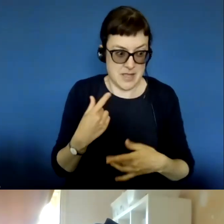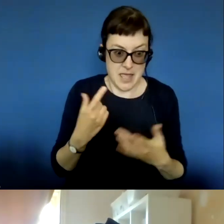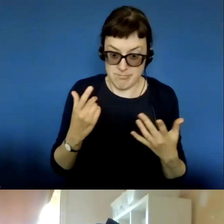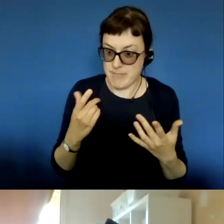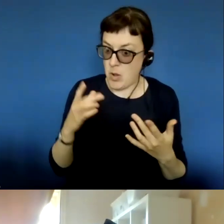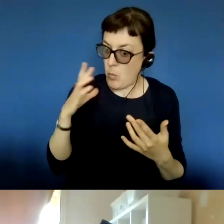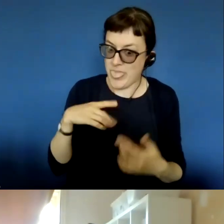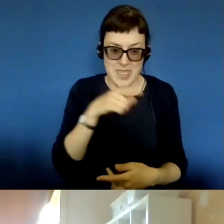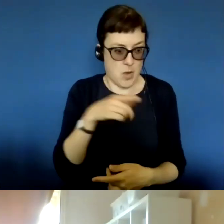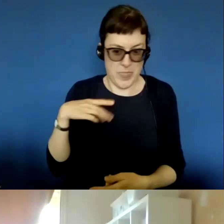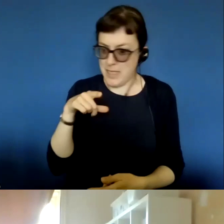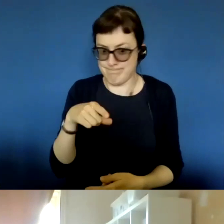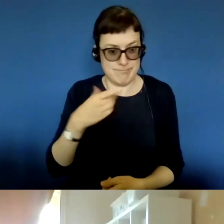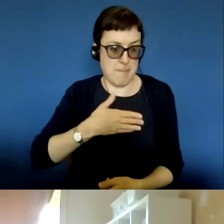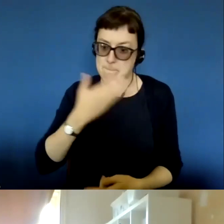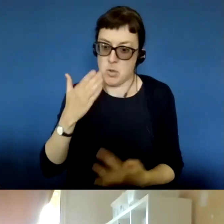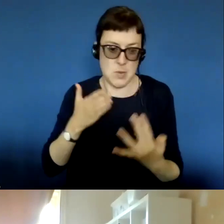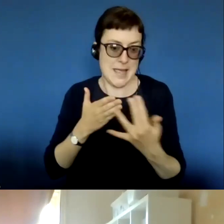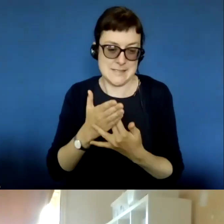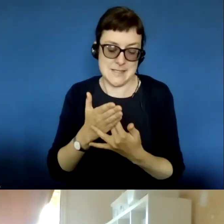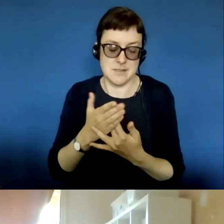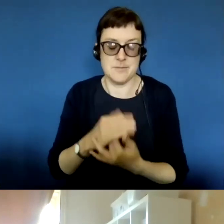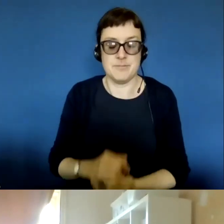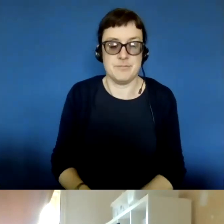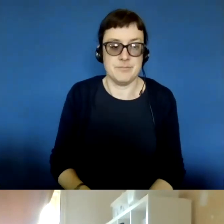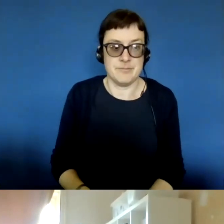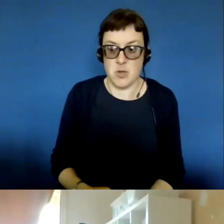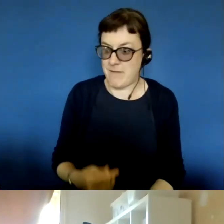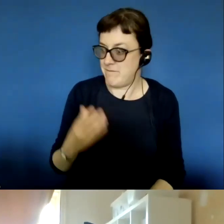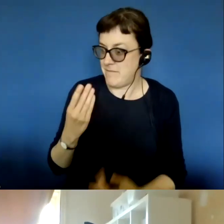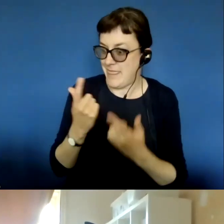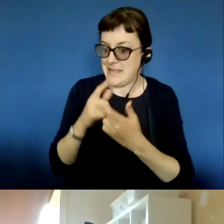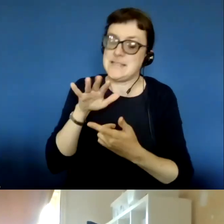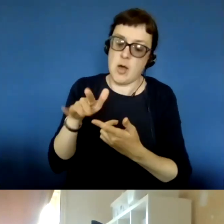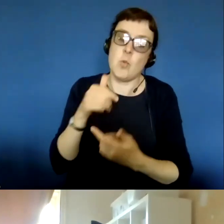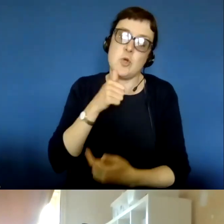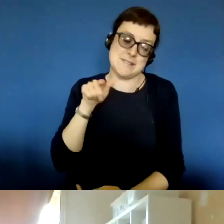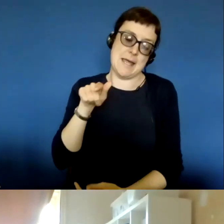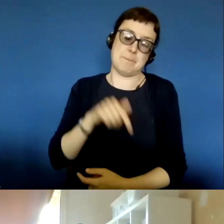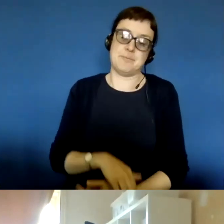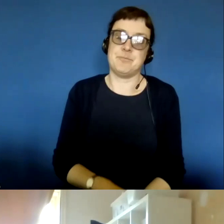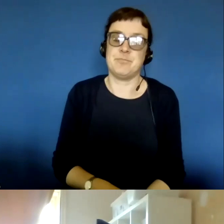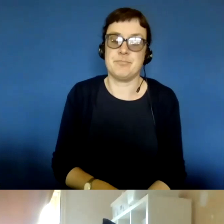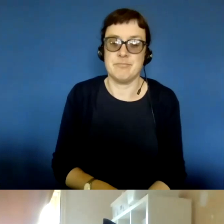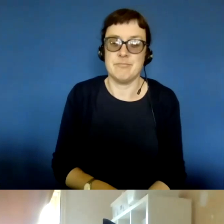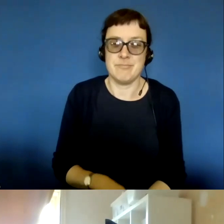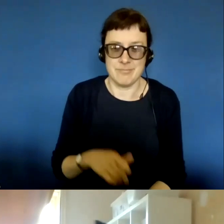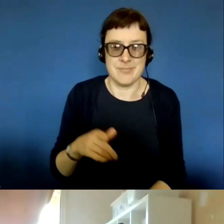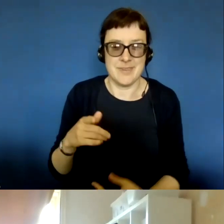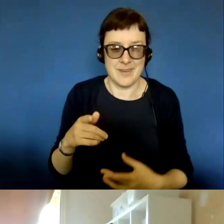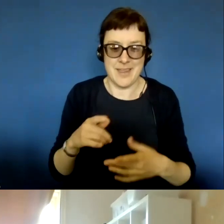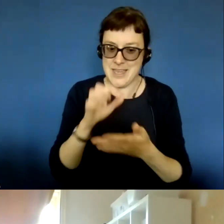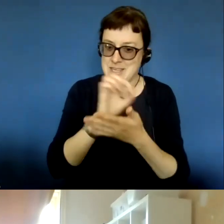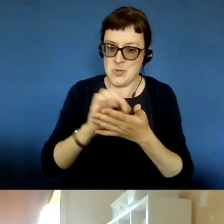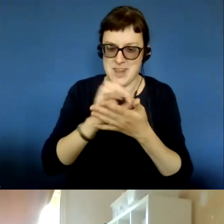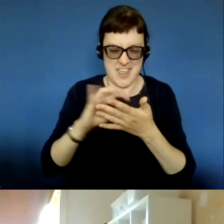have access to, which is that word choice again. And I hear you on the chaotic note taking.